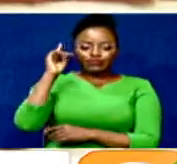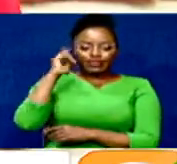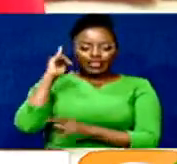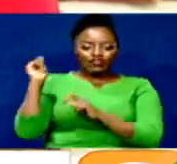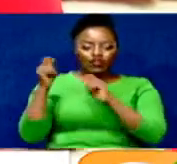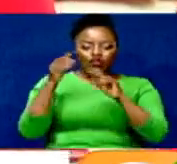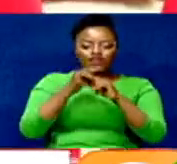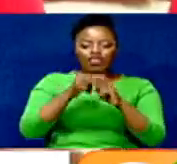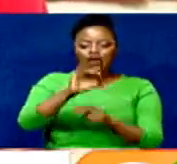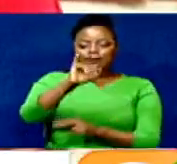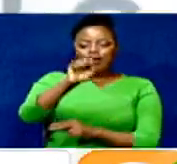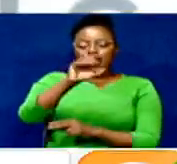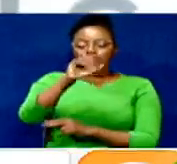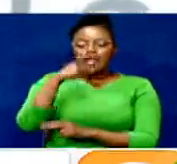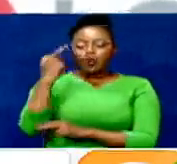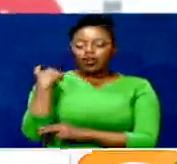Deaf golfer Isaac Makoha,